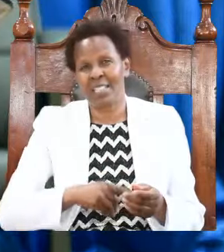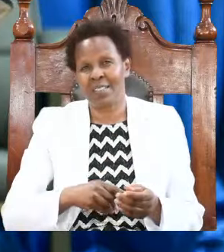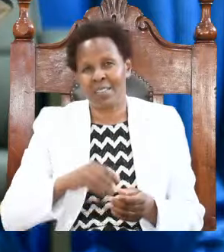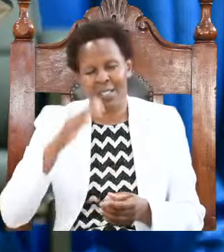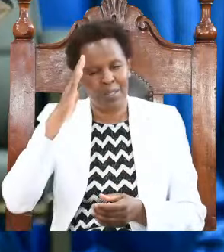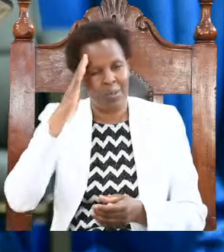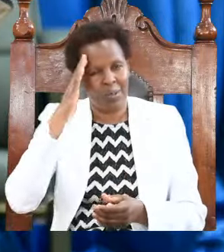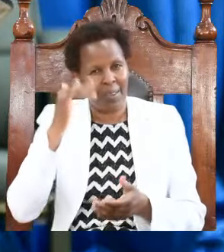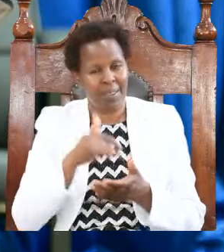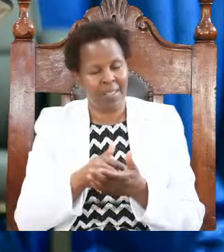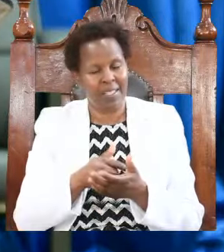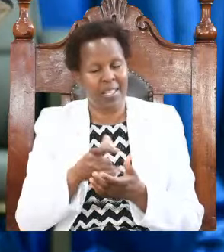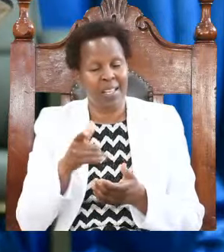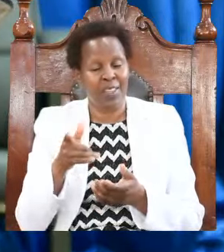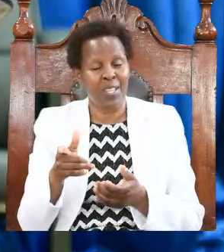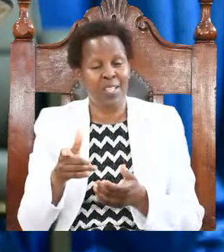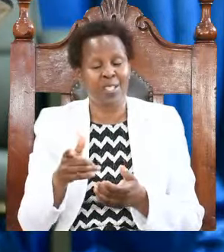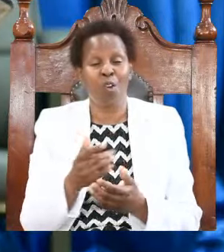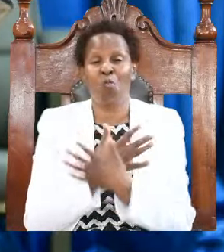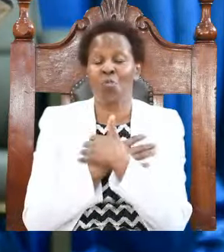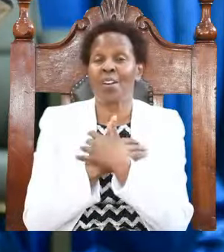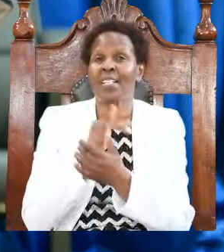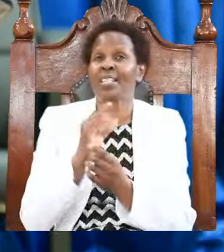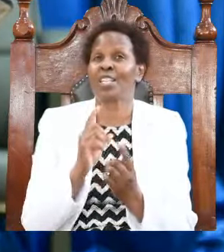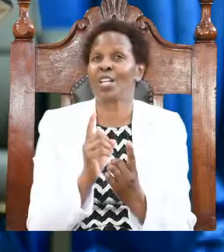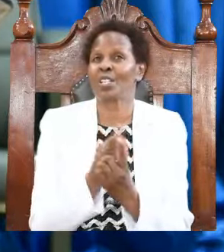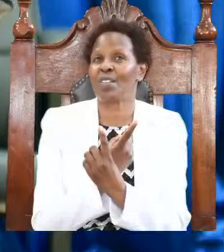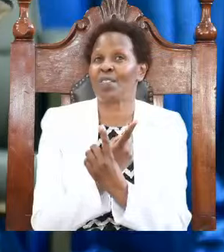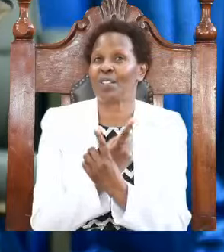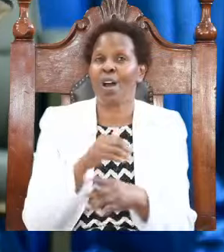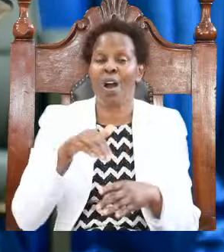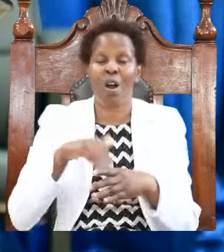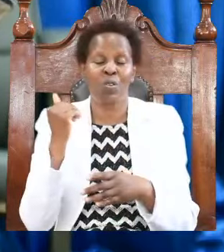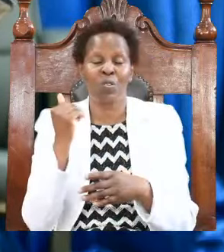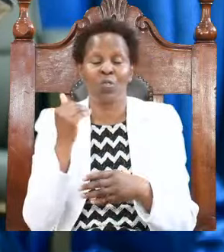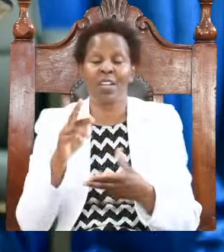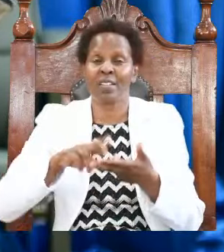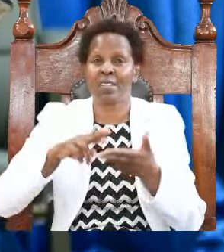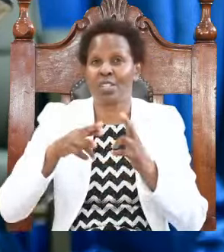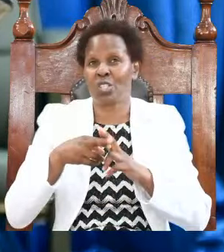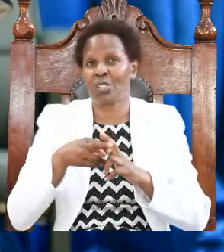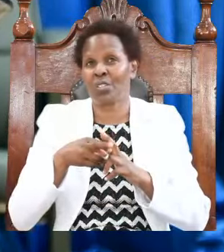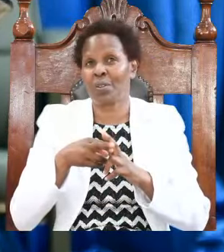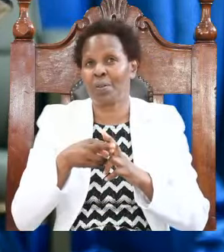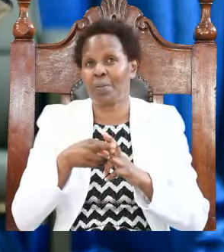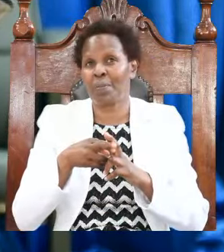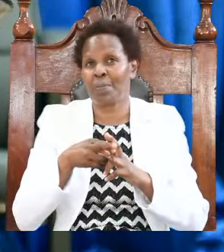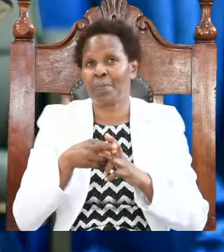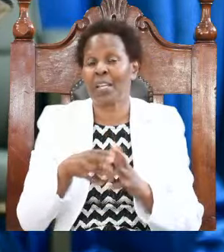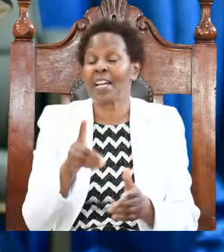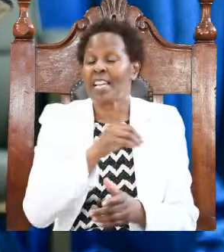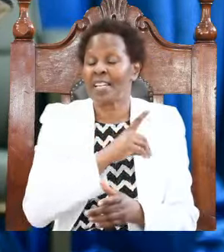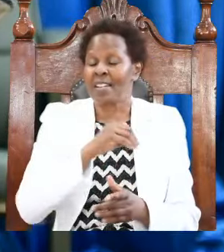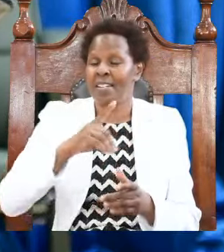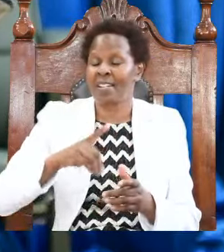was different. And as a result, out of their friendship and relationship, eventually